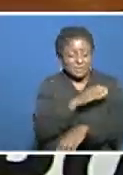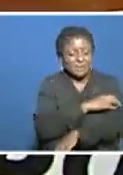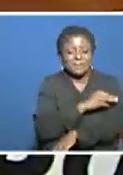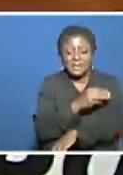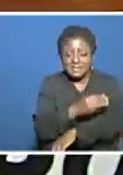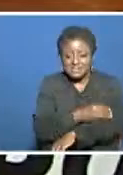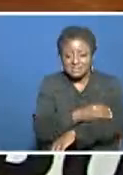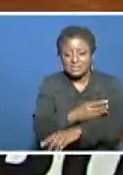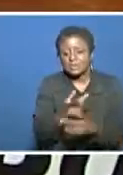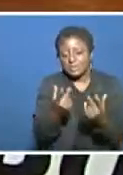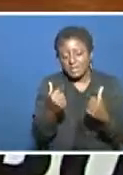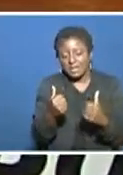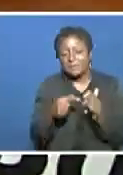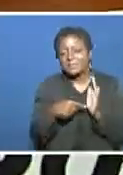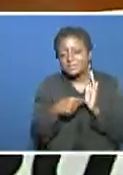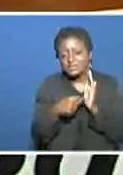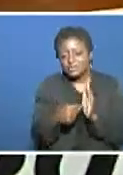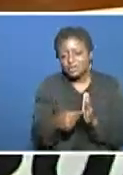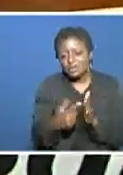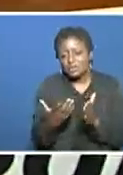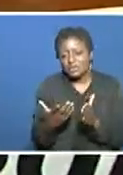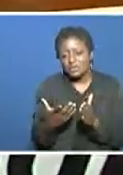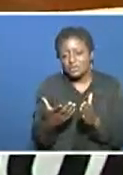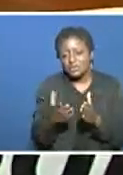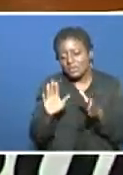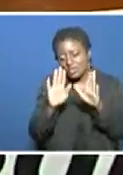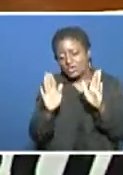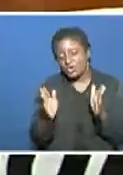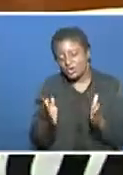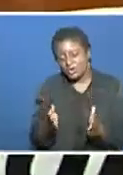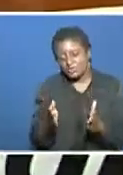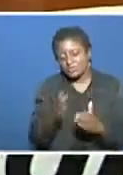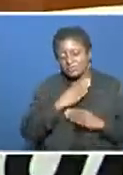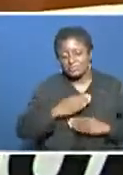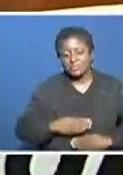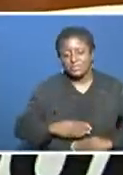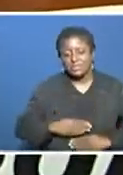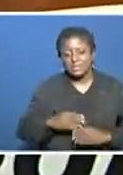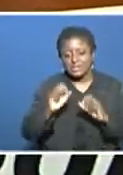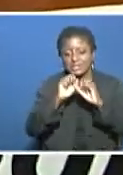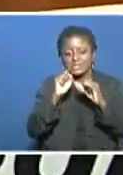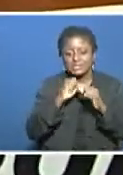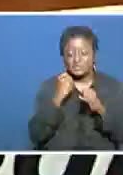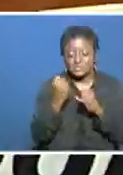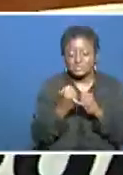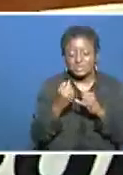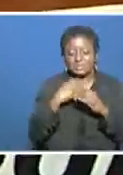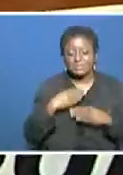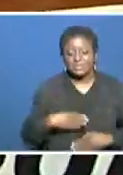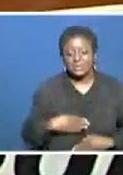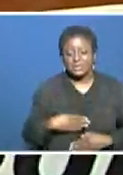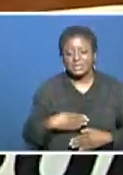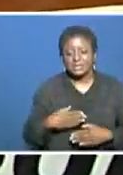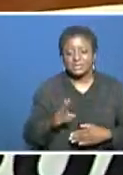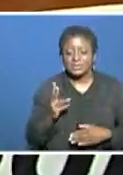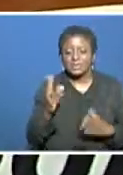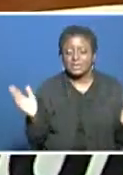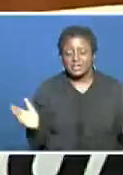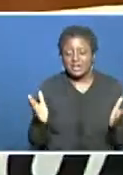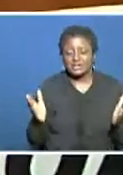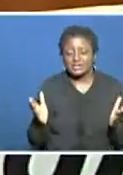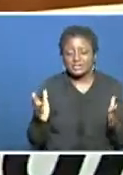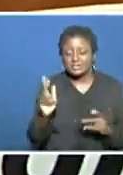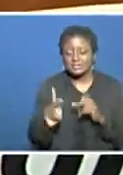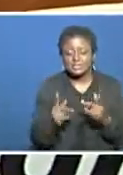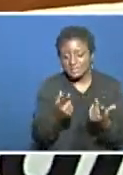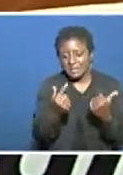will just come and showcase a curvy, structured, shapely body. And so we're encouraging the general public to